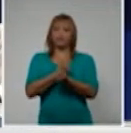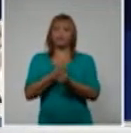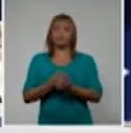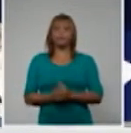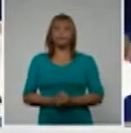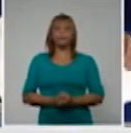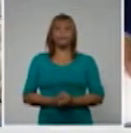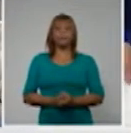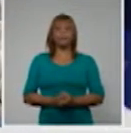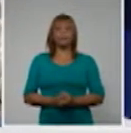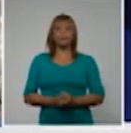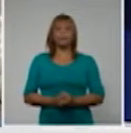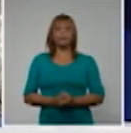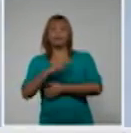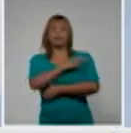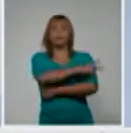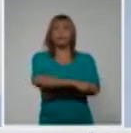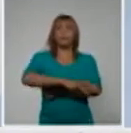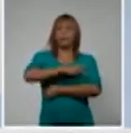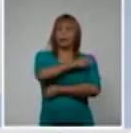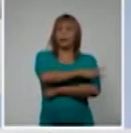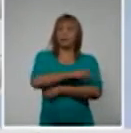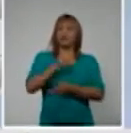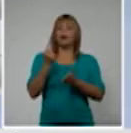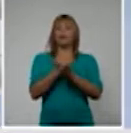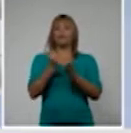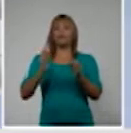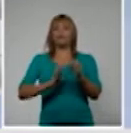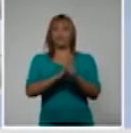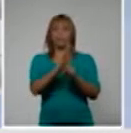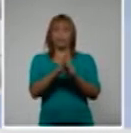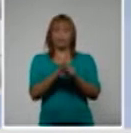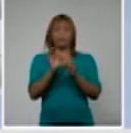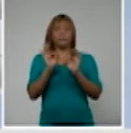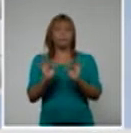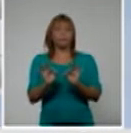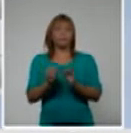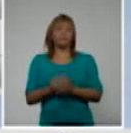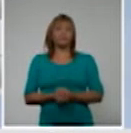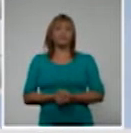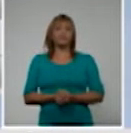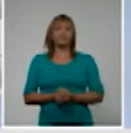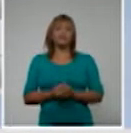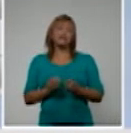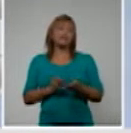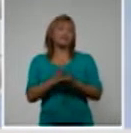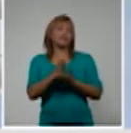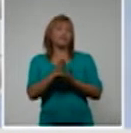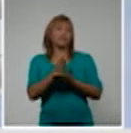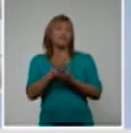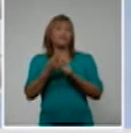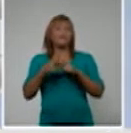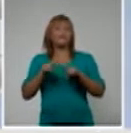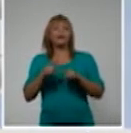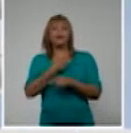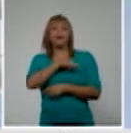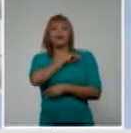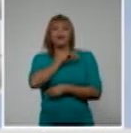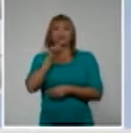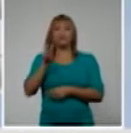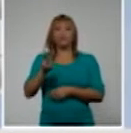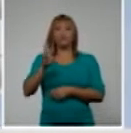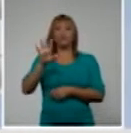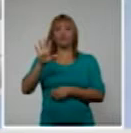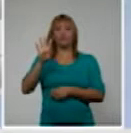now restored their restriction measures due to the new behavior of the disease. The same 185 countries remain